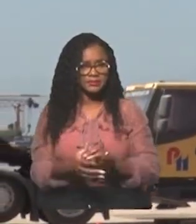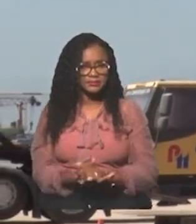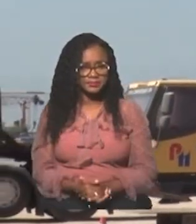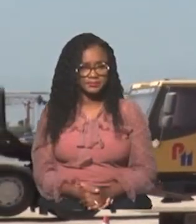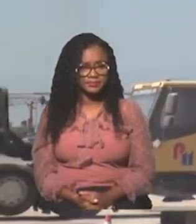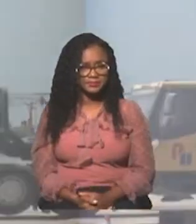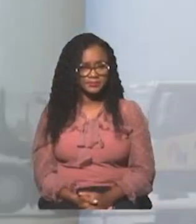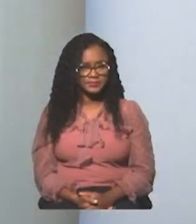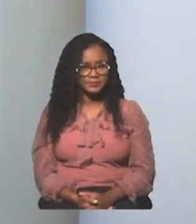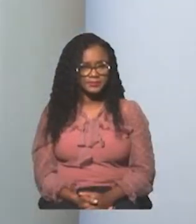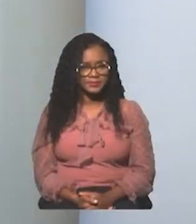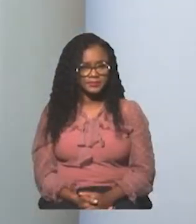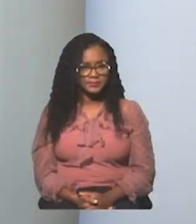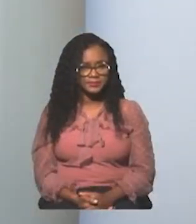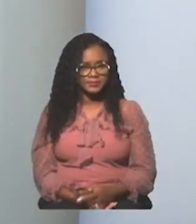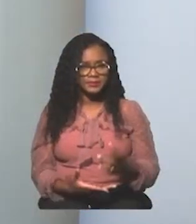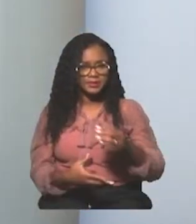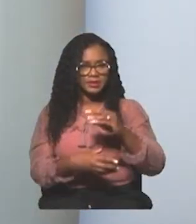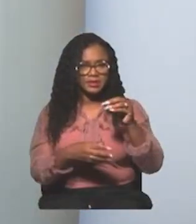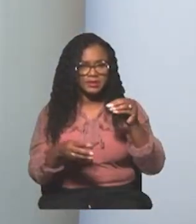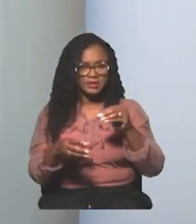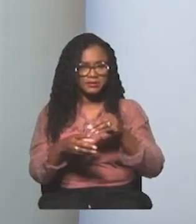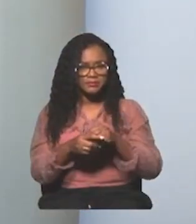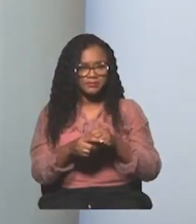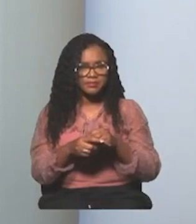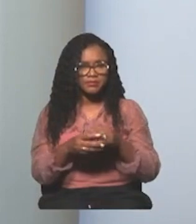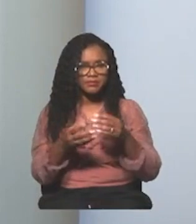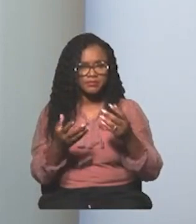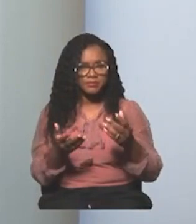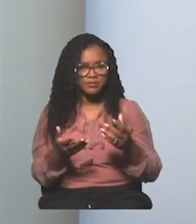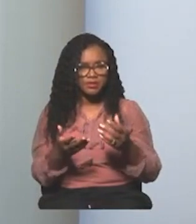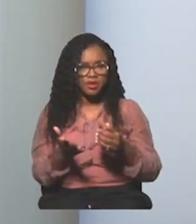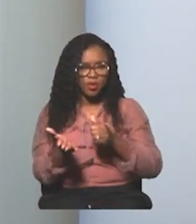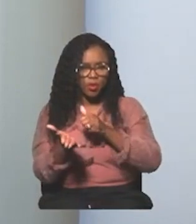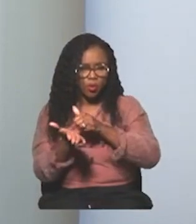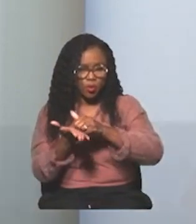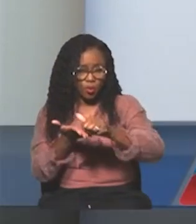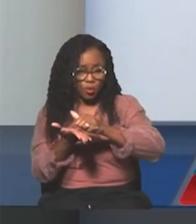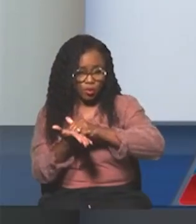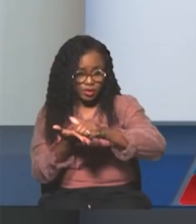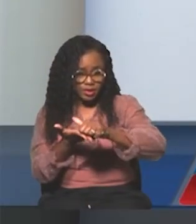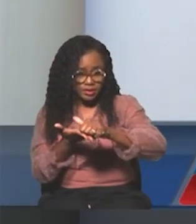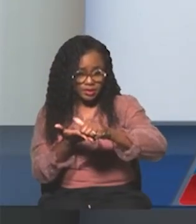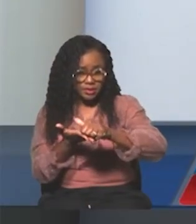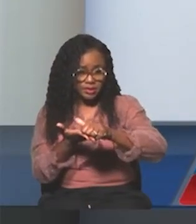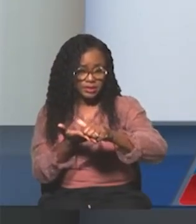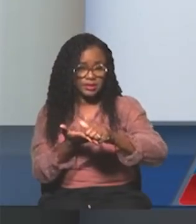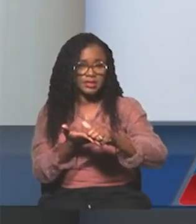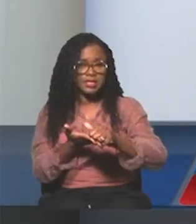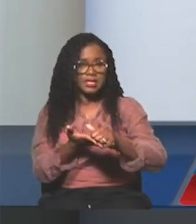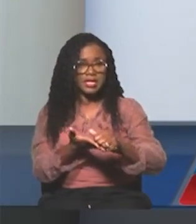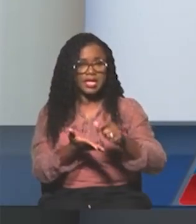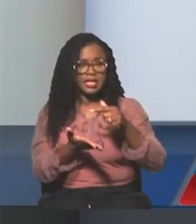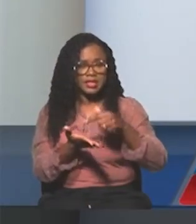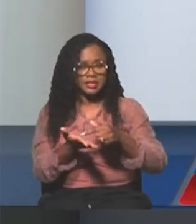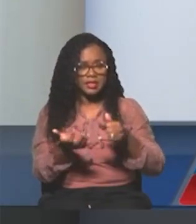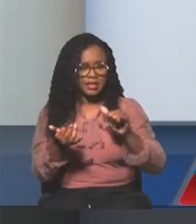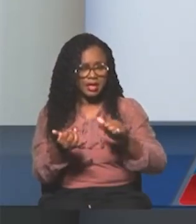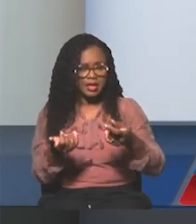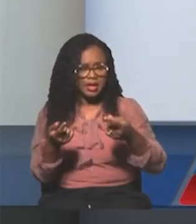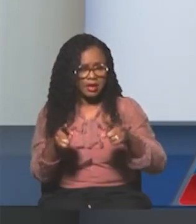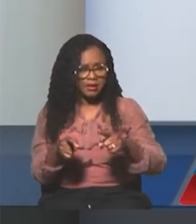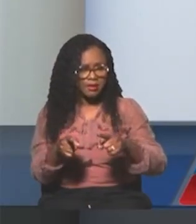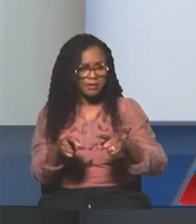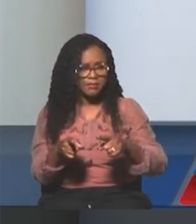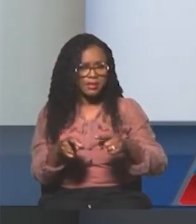global standards. It involved an initial audit which would have been done externally for